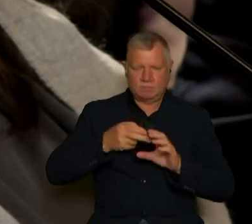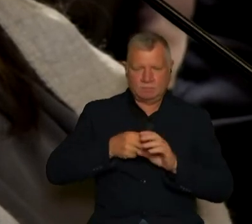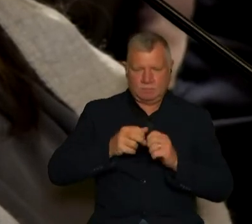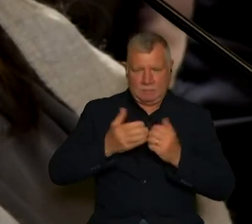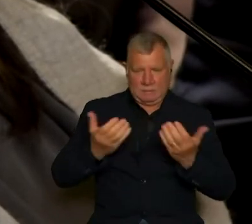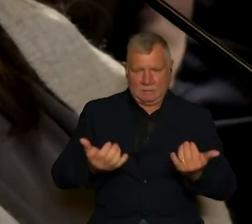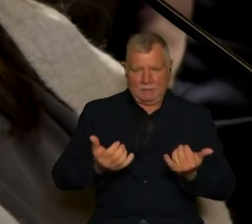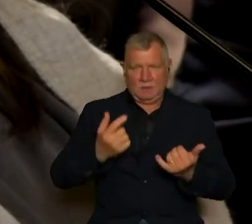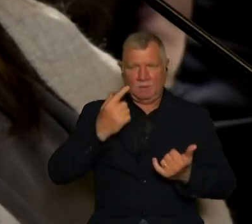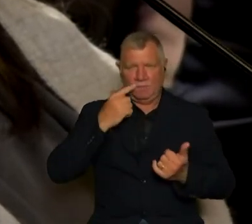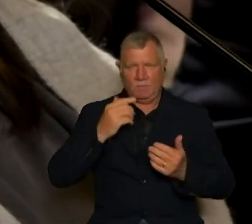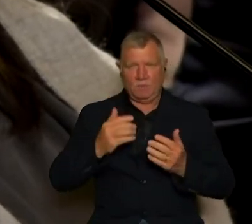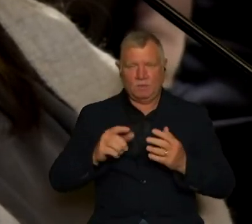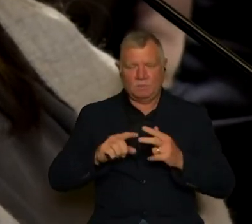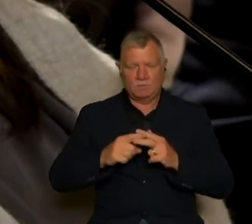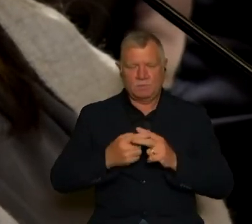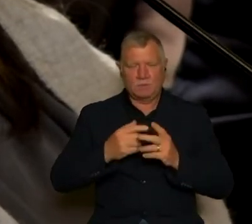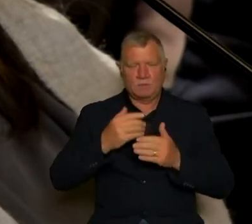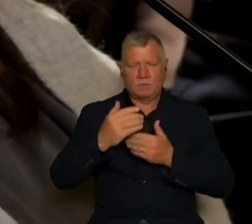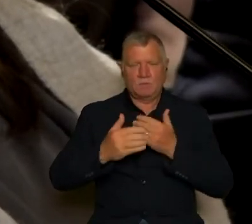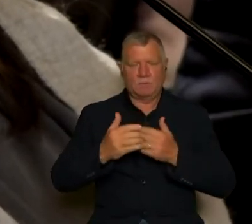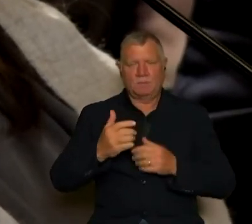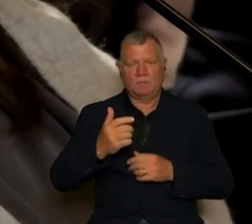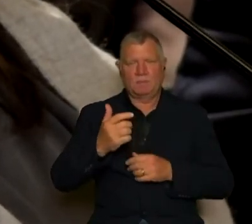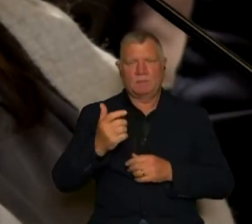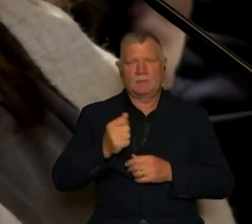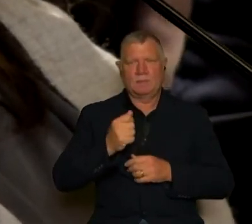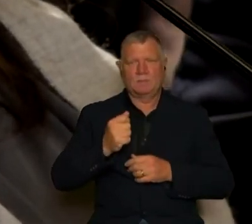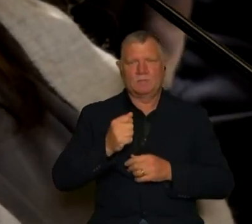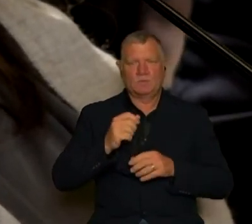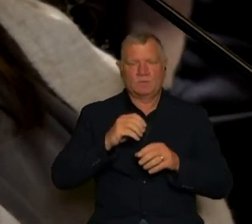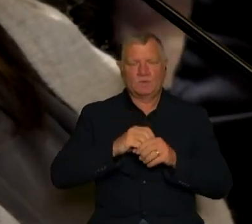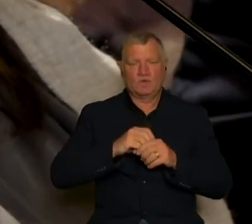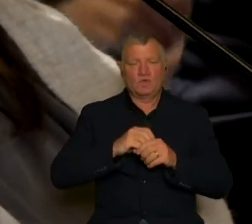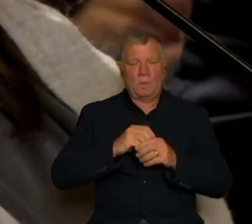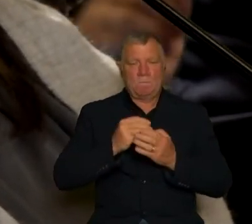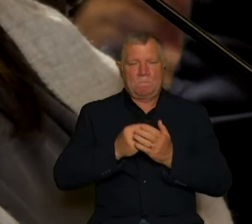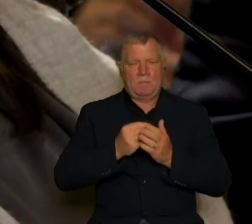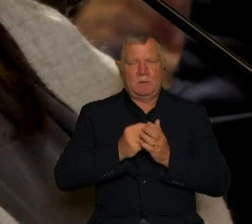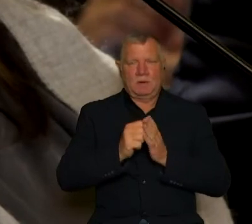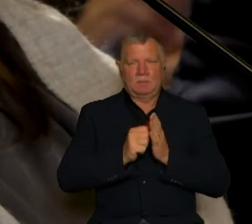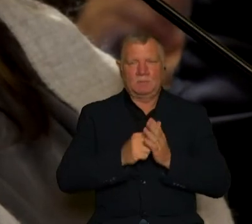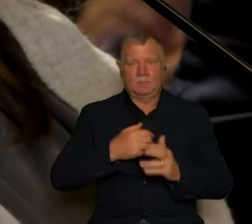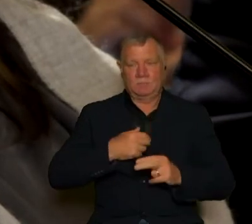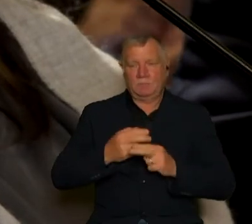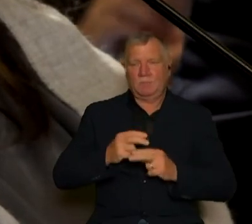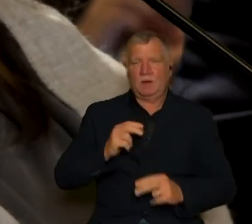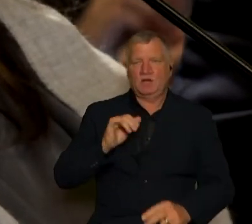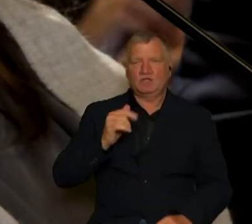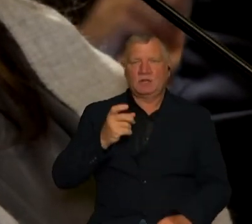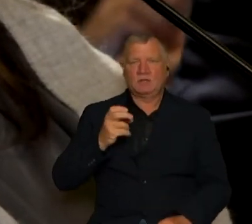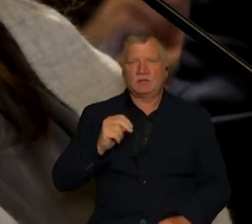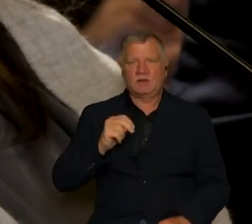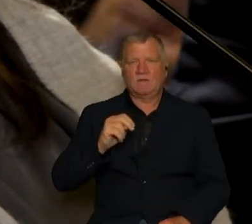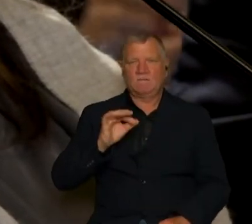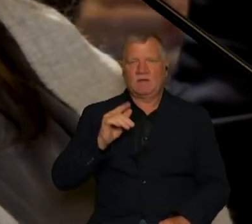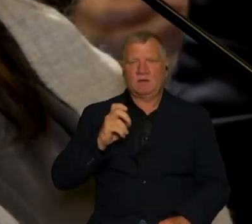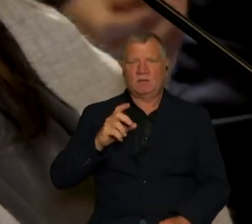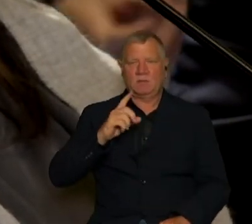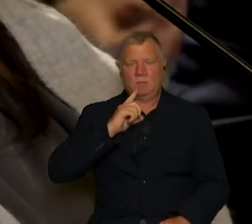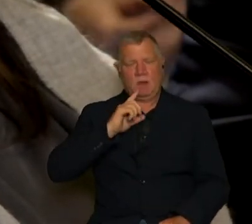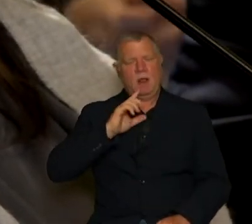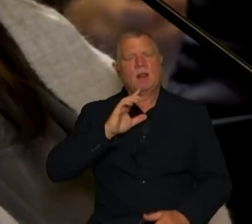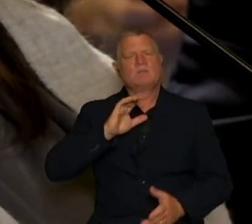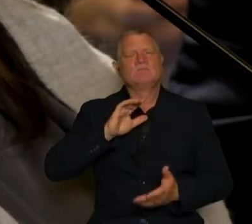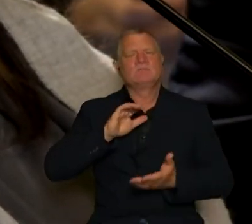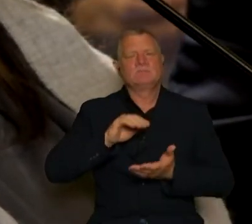report on the initial progress made by the Pension Reserve Trust. My name is Jason Fichtner, and I'm the interim chair of the Pension Reserve